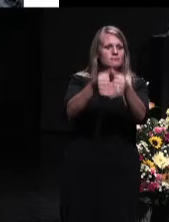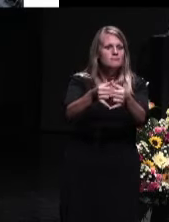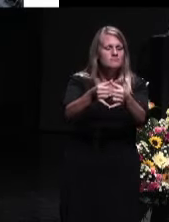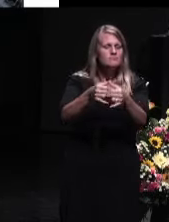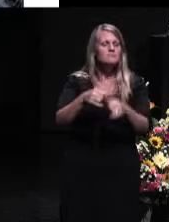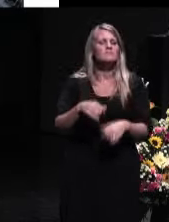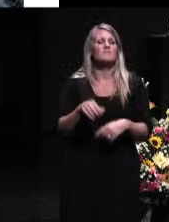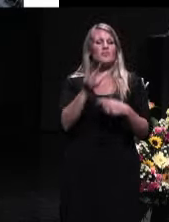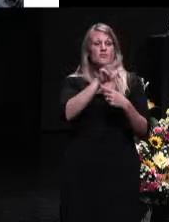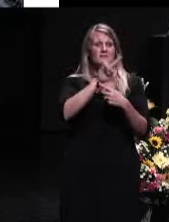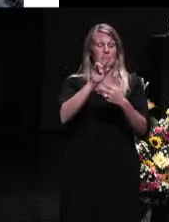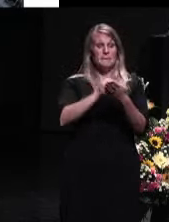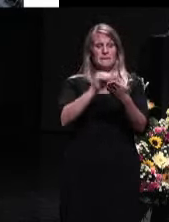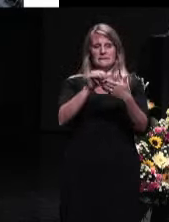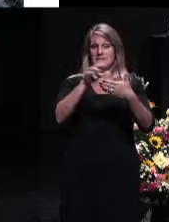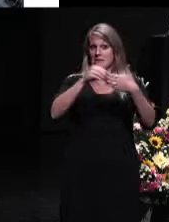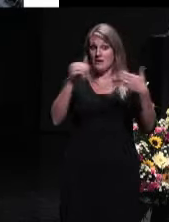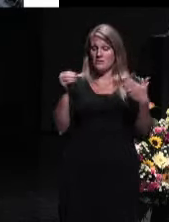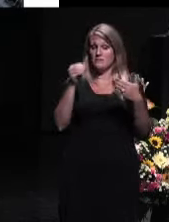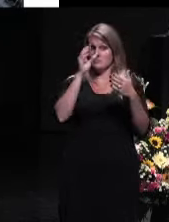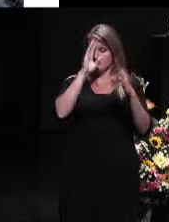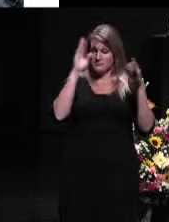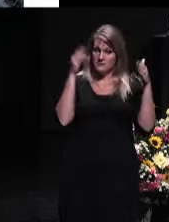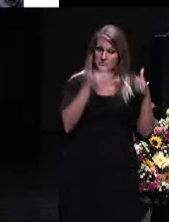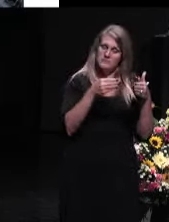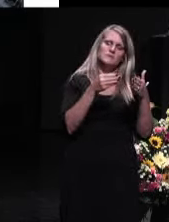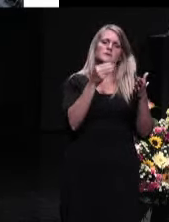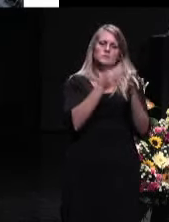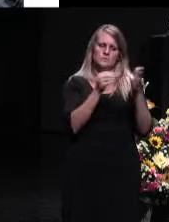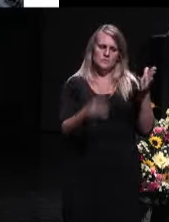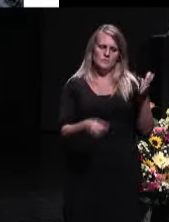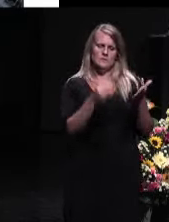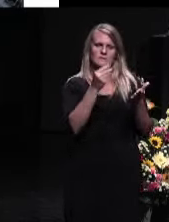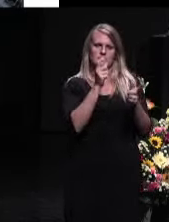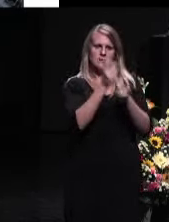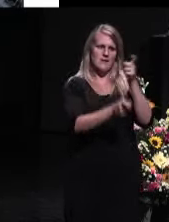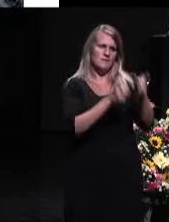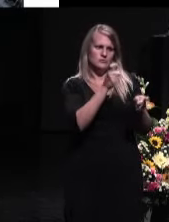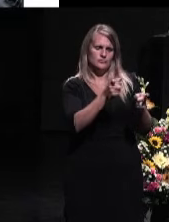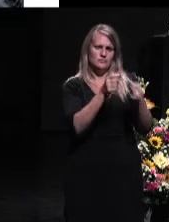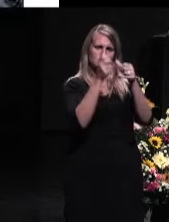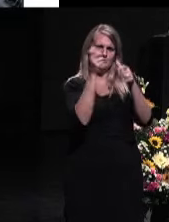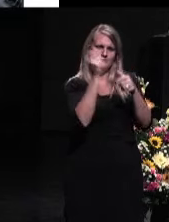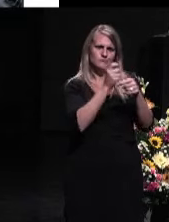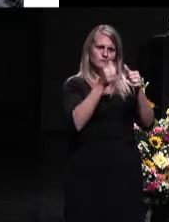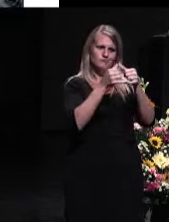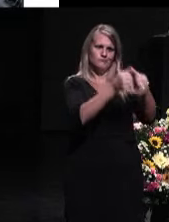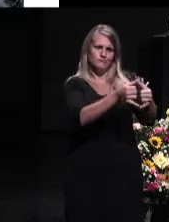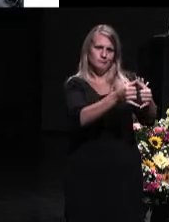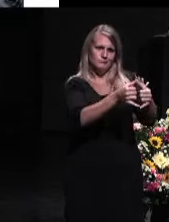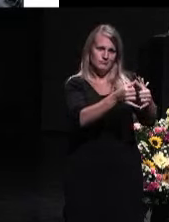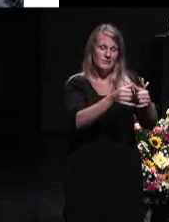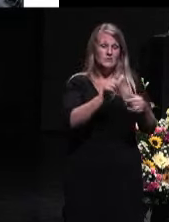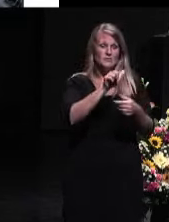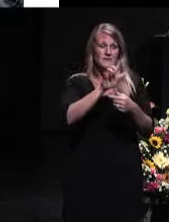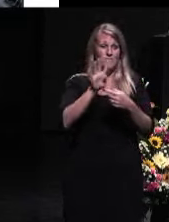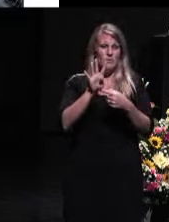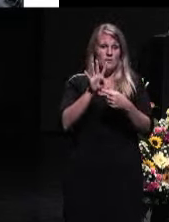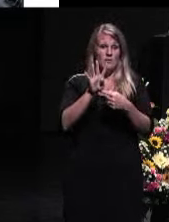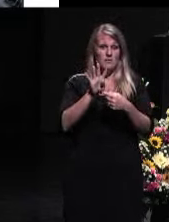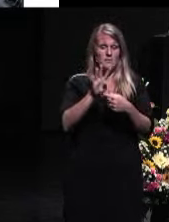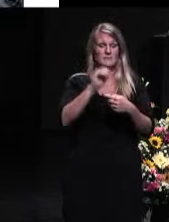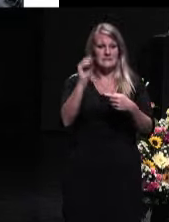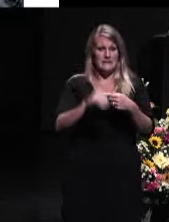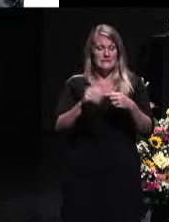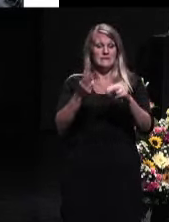$37 million dedicated specifically to student scholarships, we have a 24% increase in the dollars that are from the